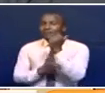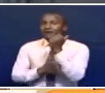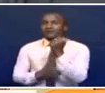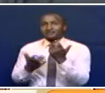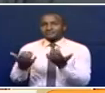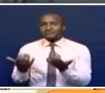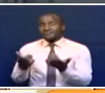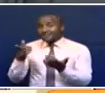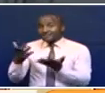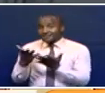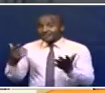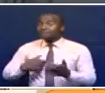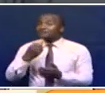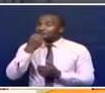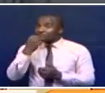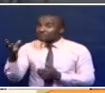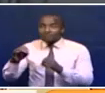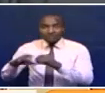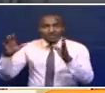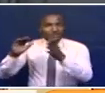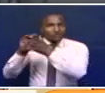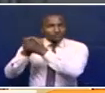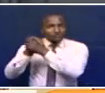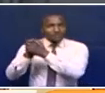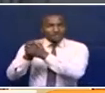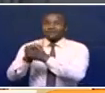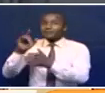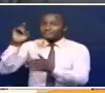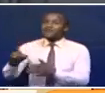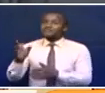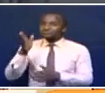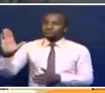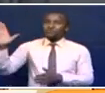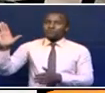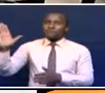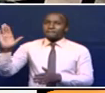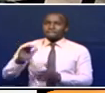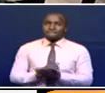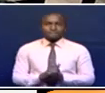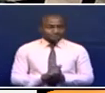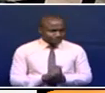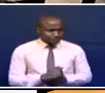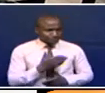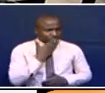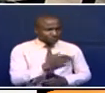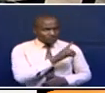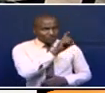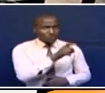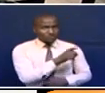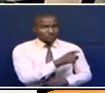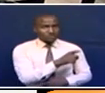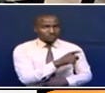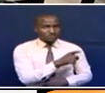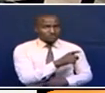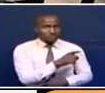are some of the things I tell you, Jeff. Jubilee needs really to go home. Okay, to answer Joseph's question. A packet of unga right